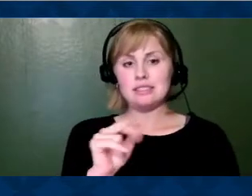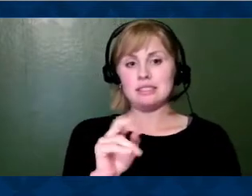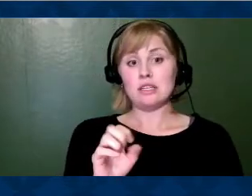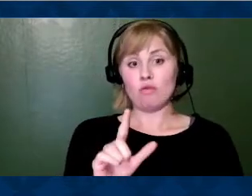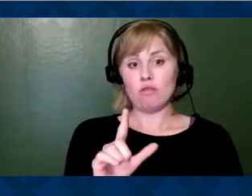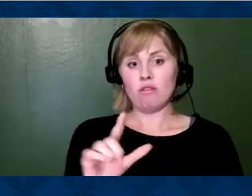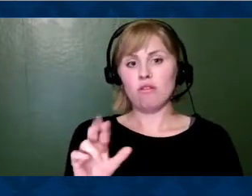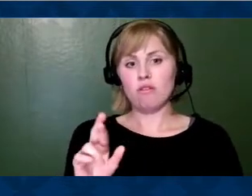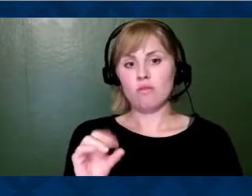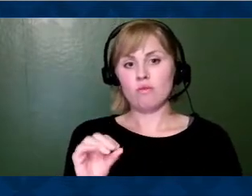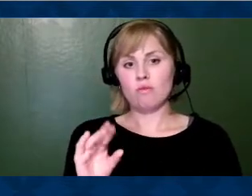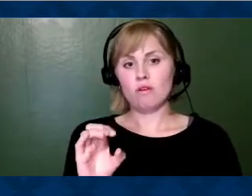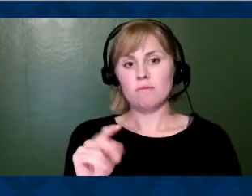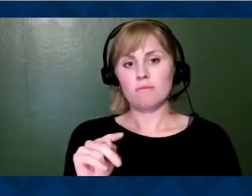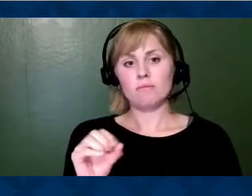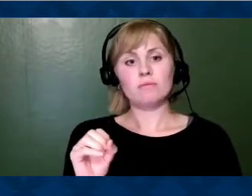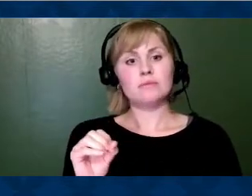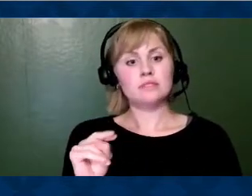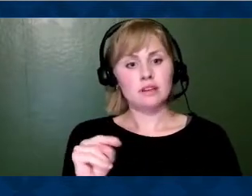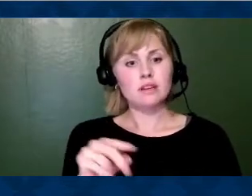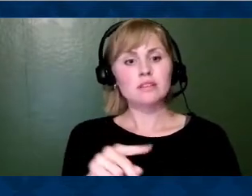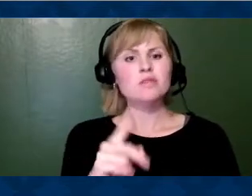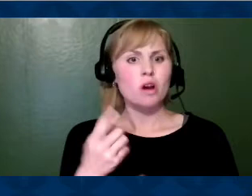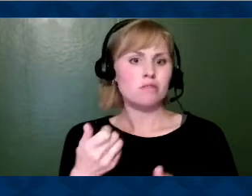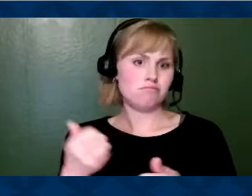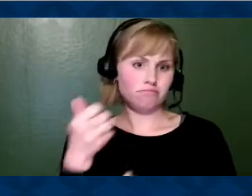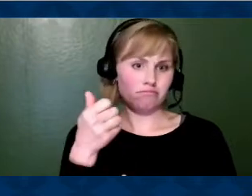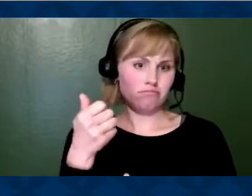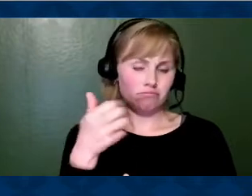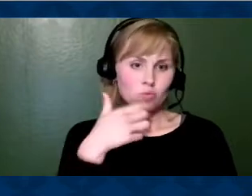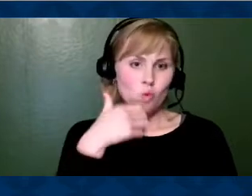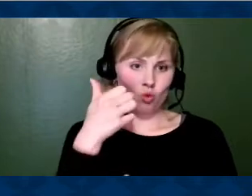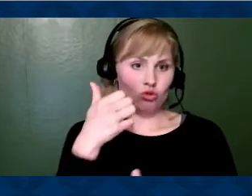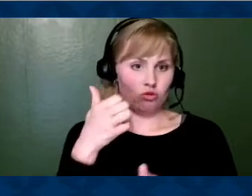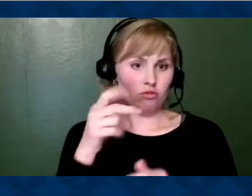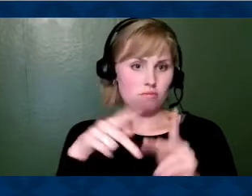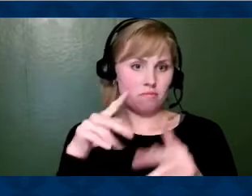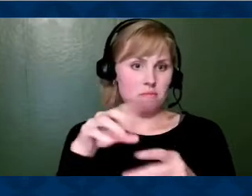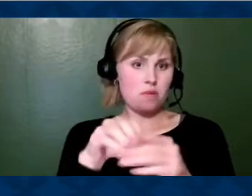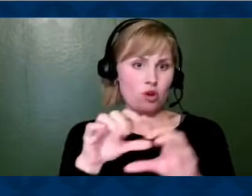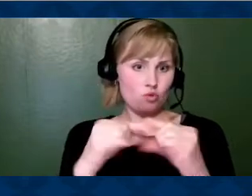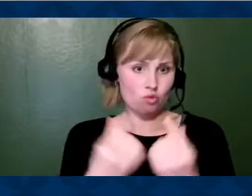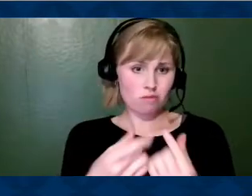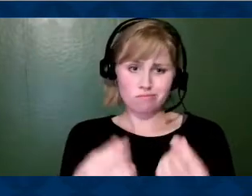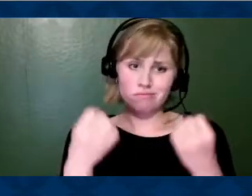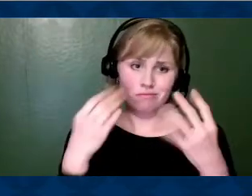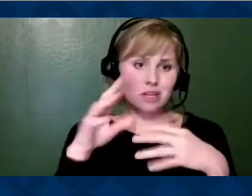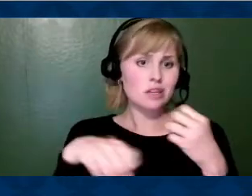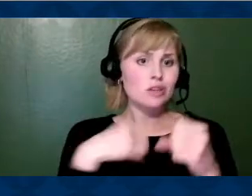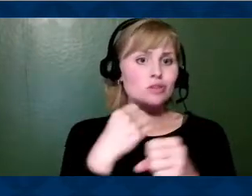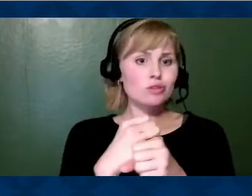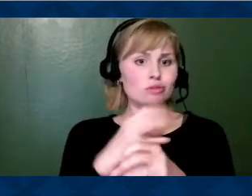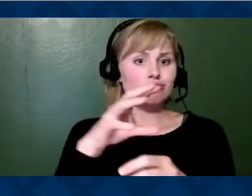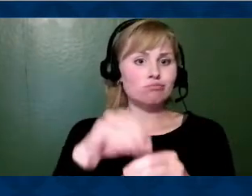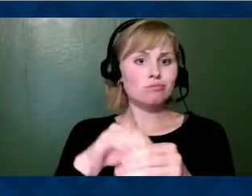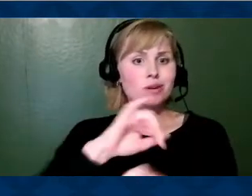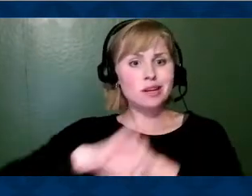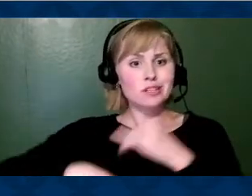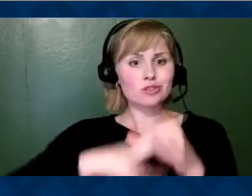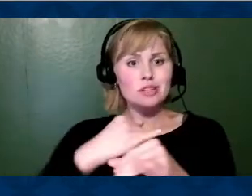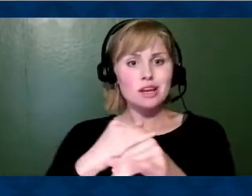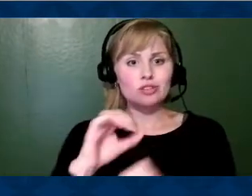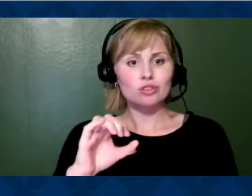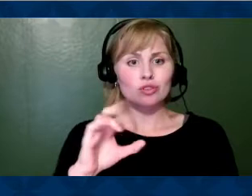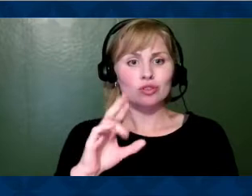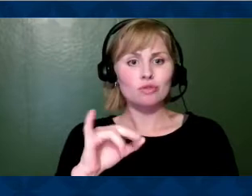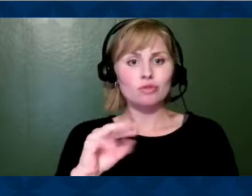senior members in our group. He's also an experienced practitioner. He spent many years working at the International Criminal Court in The Hague, and he's pretty